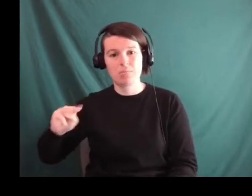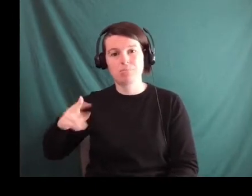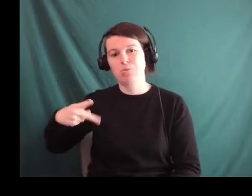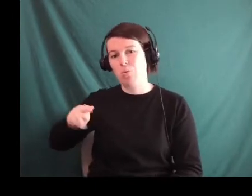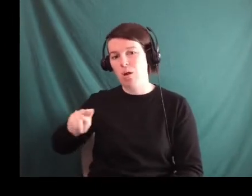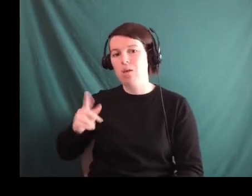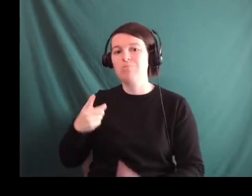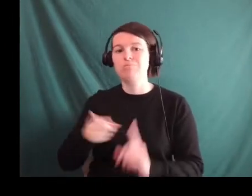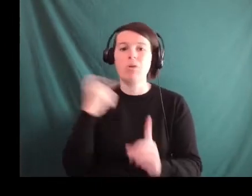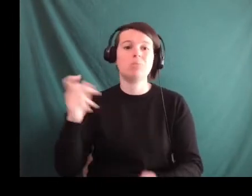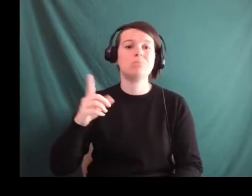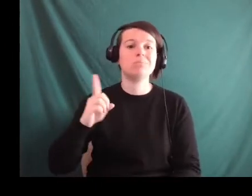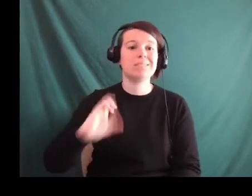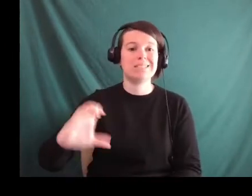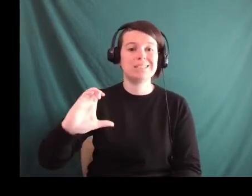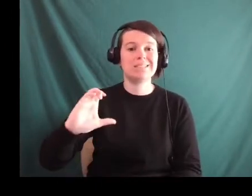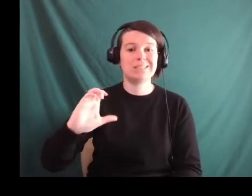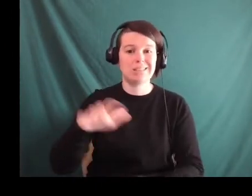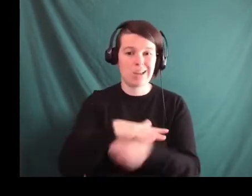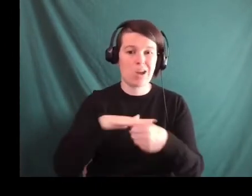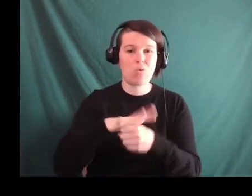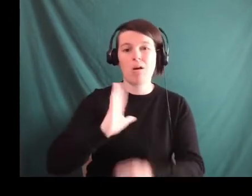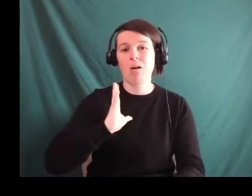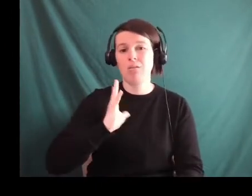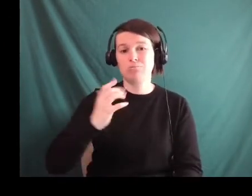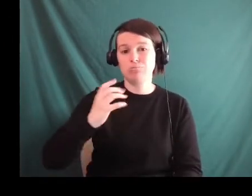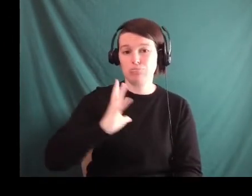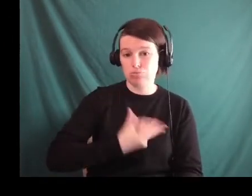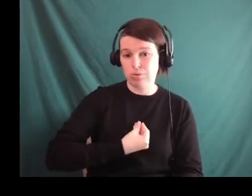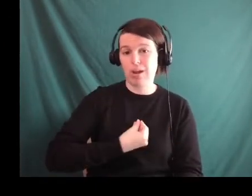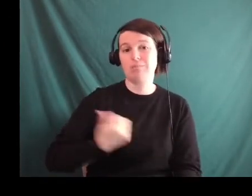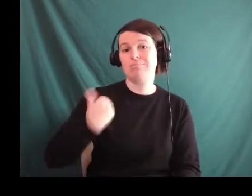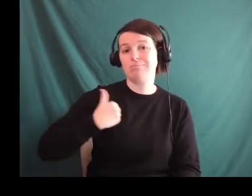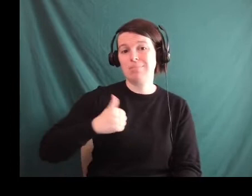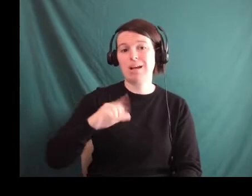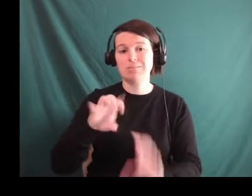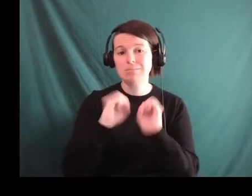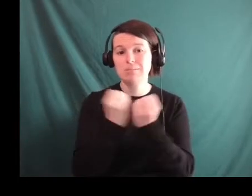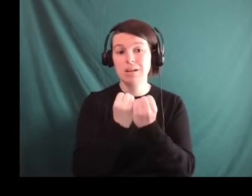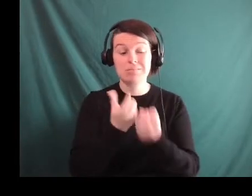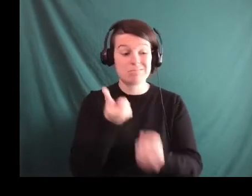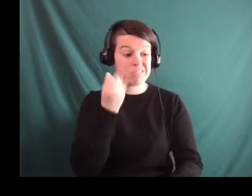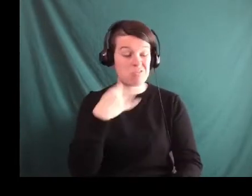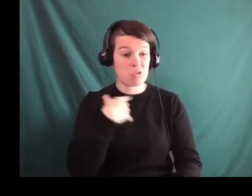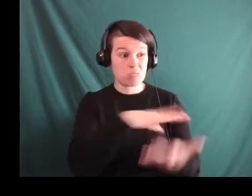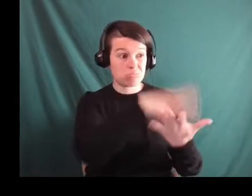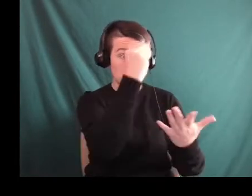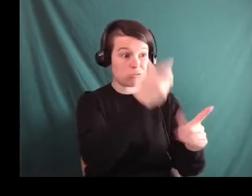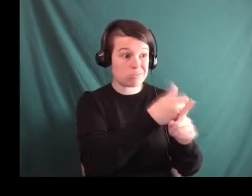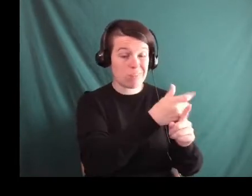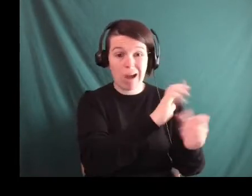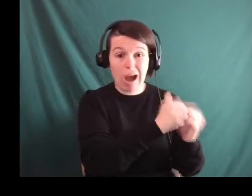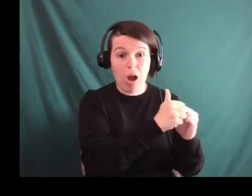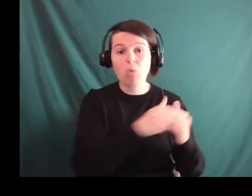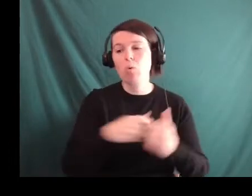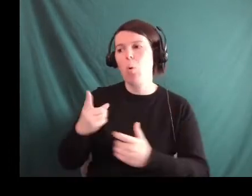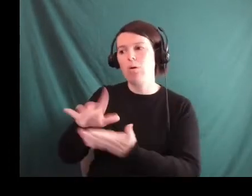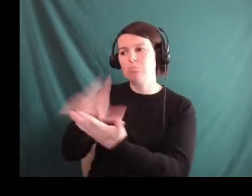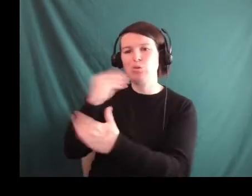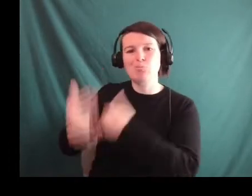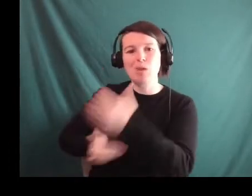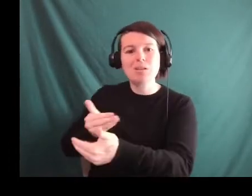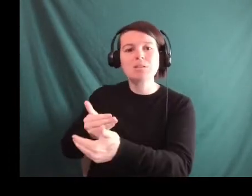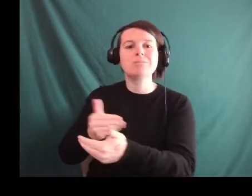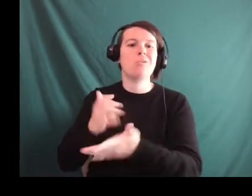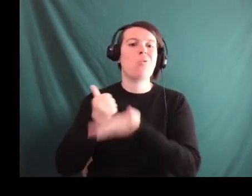Society. So whether you're interested in binding yourself or really just want some more information about that process, I hope that this video will help